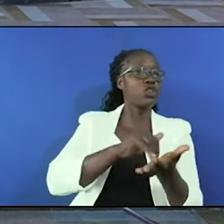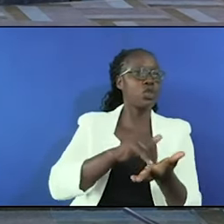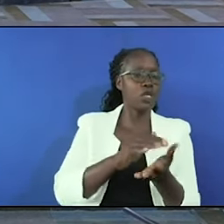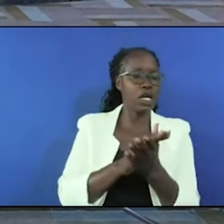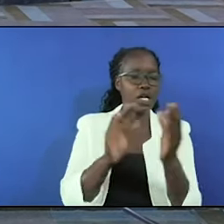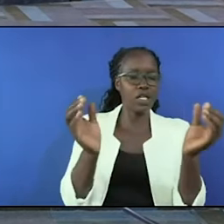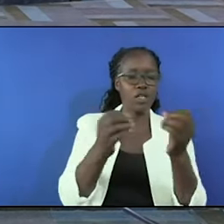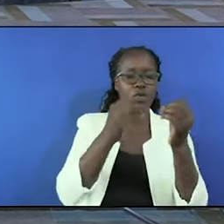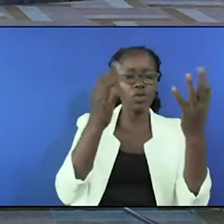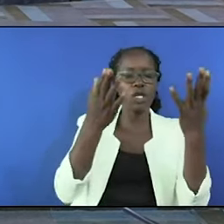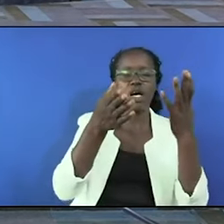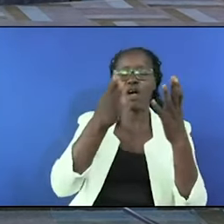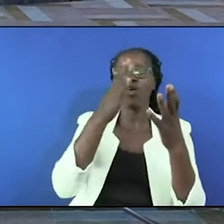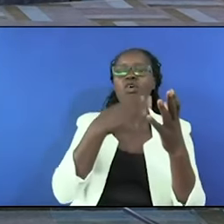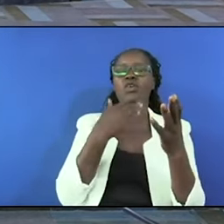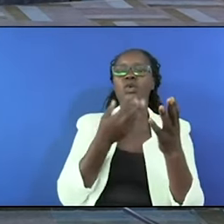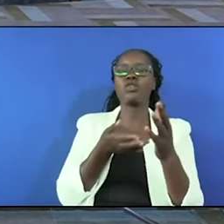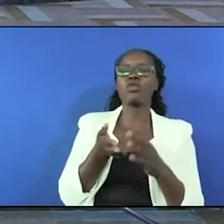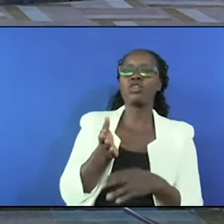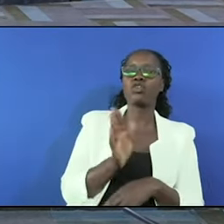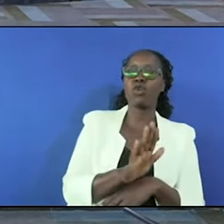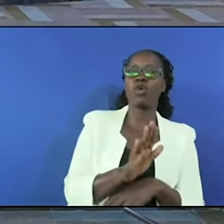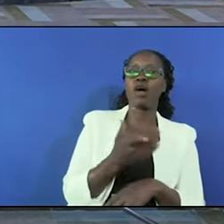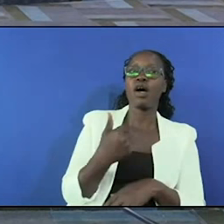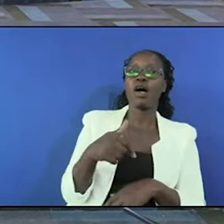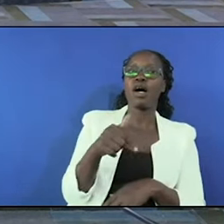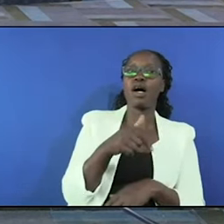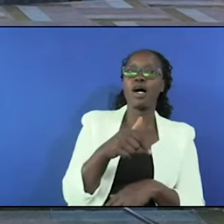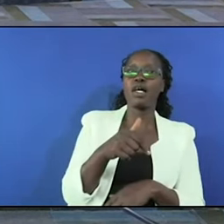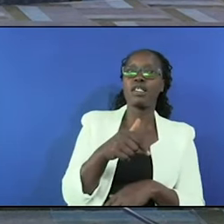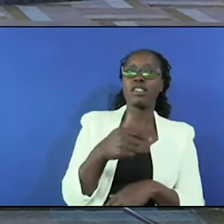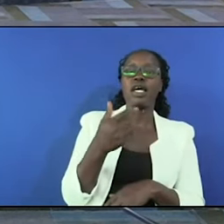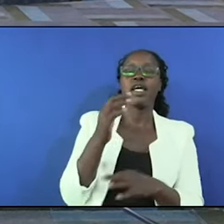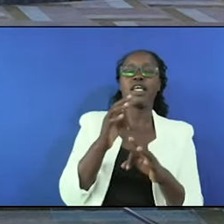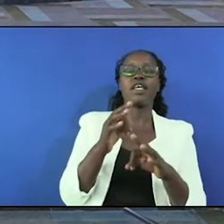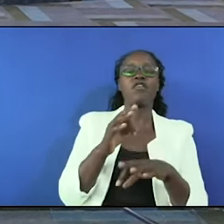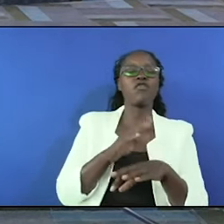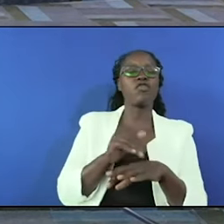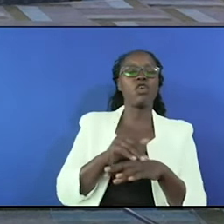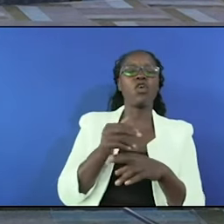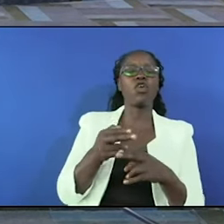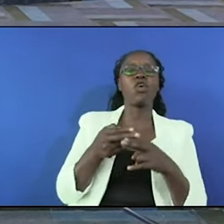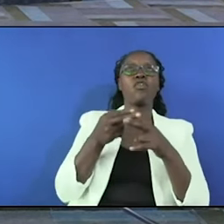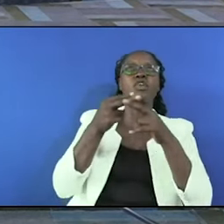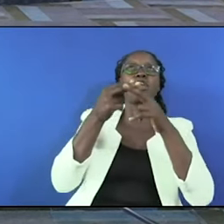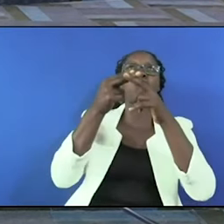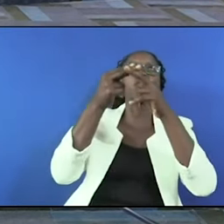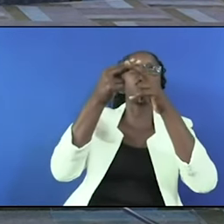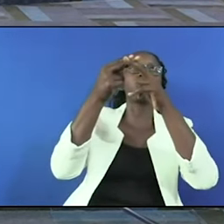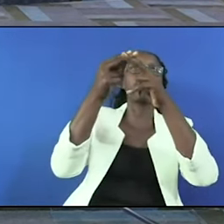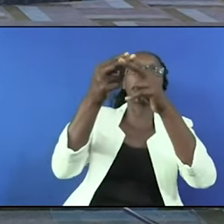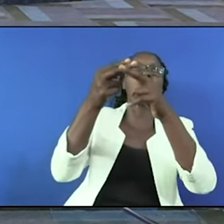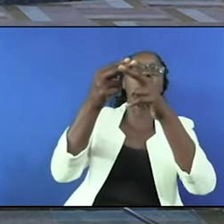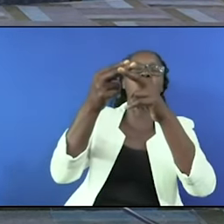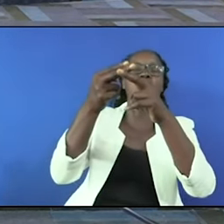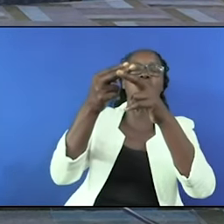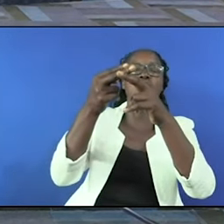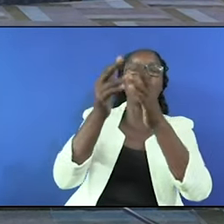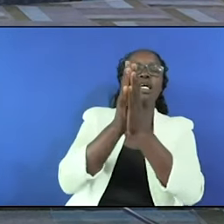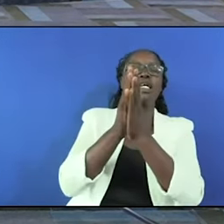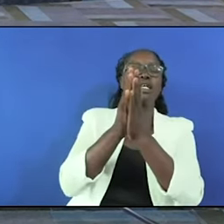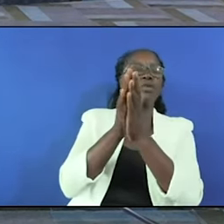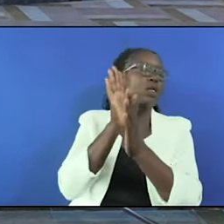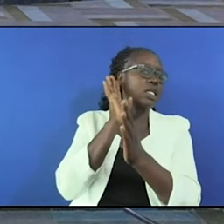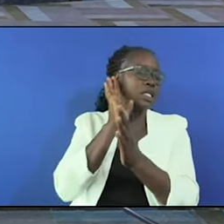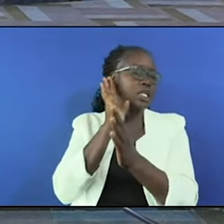Hallelujah. God wants to restore us. If we call on the name of the Lord, God is going